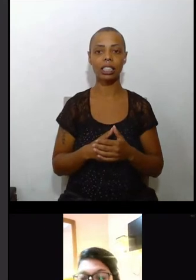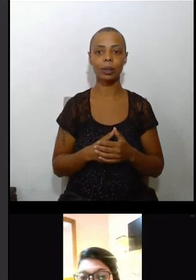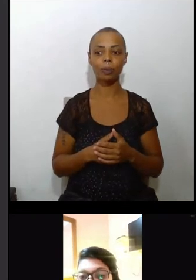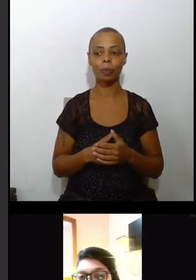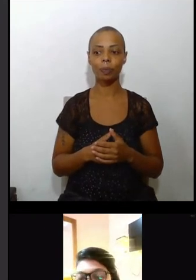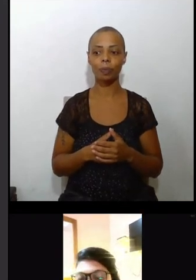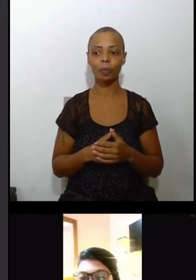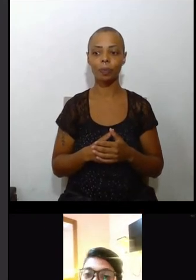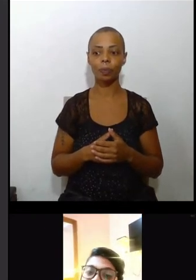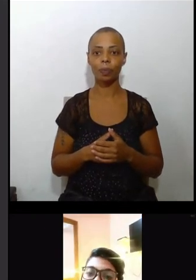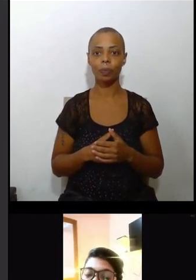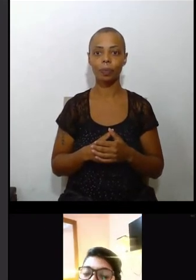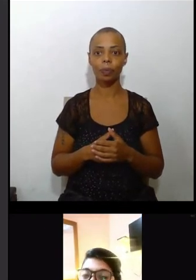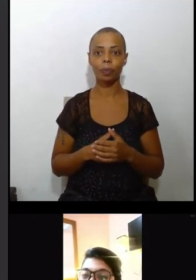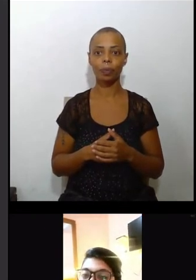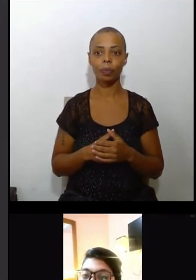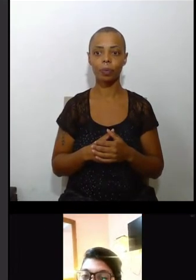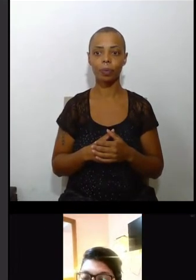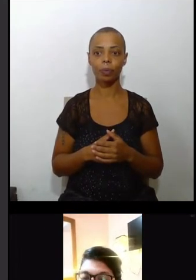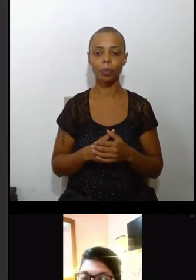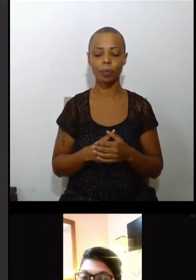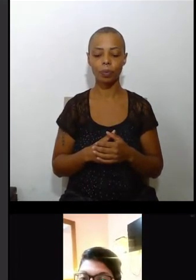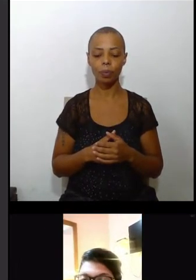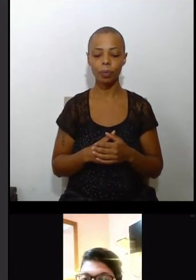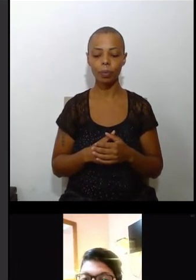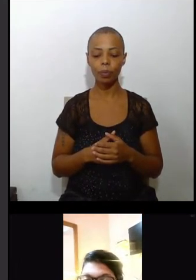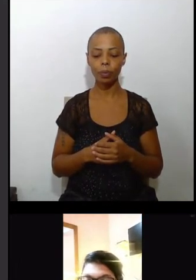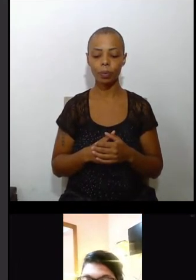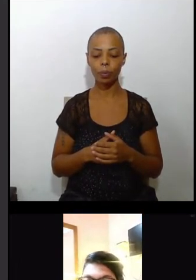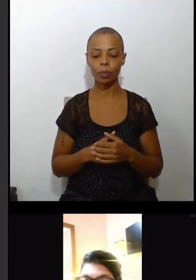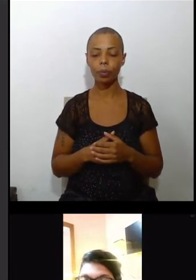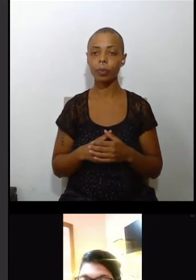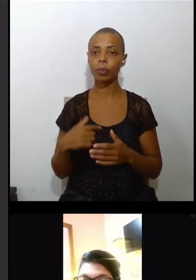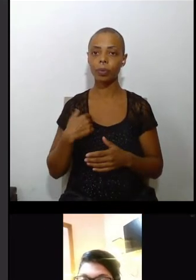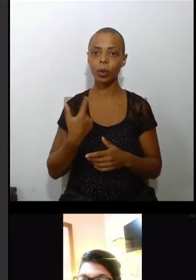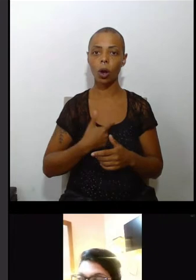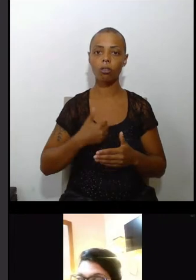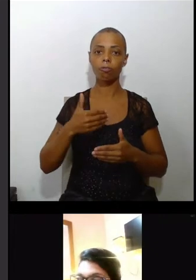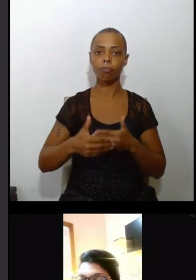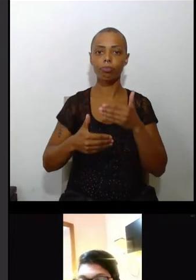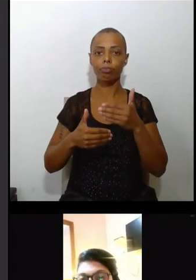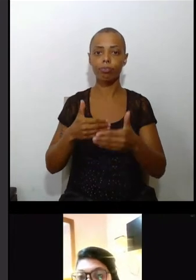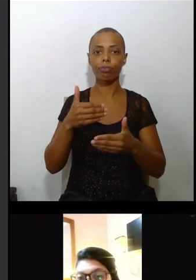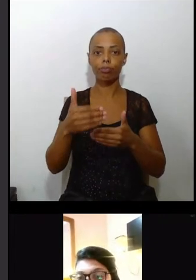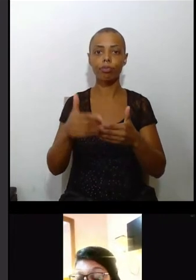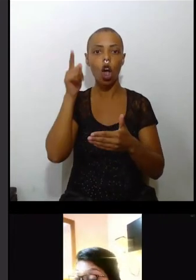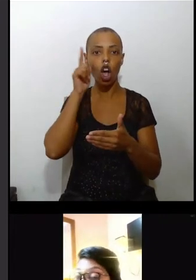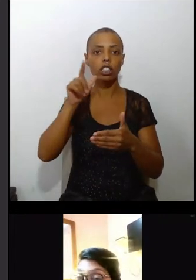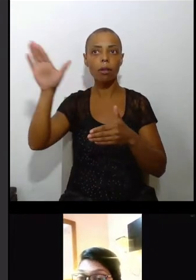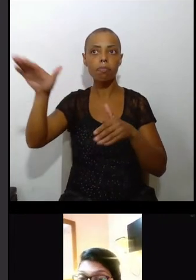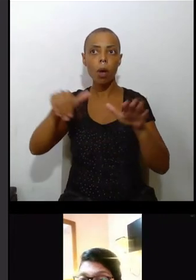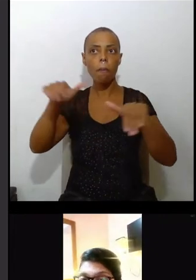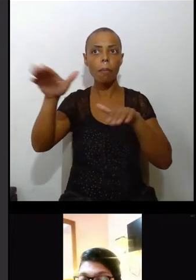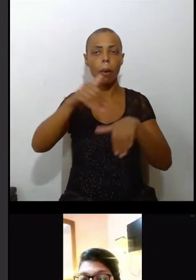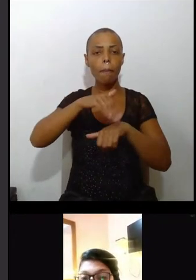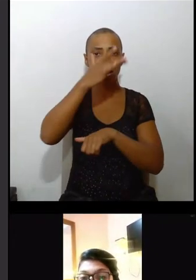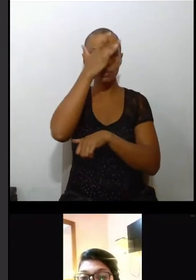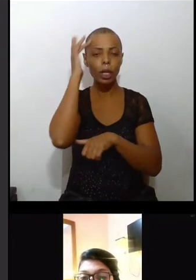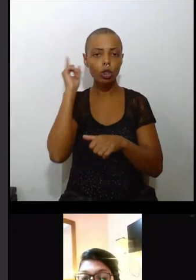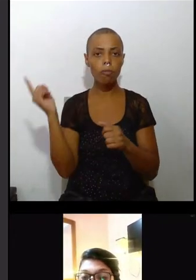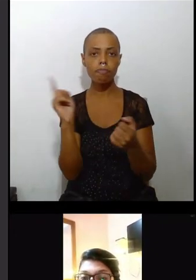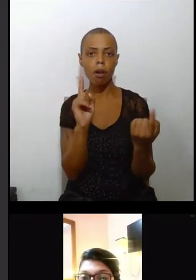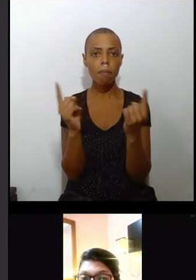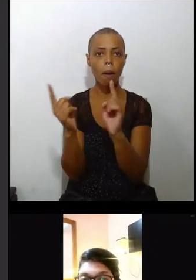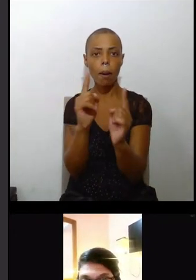slowly as we started digging deeper into uh stories and uh about trans transgender history